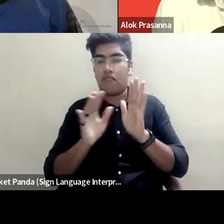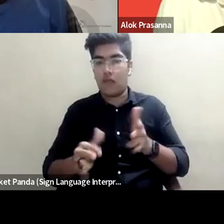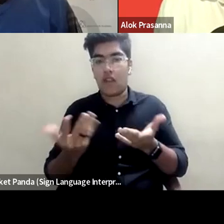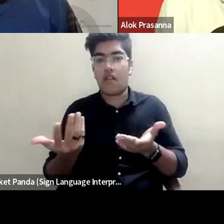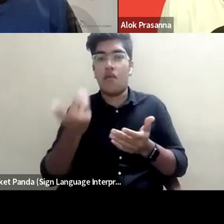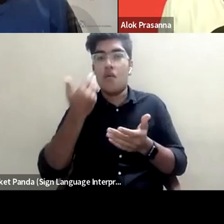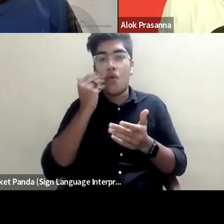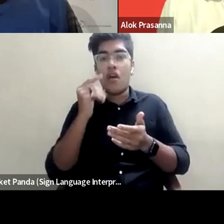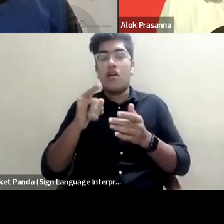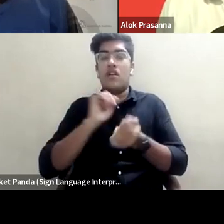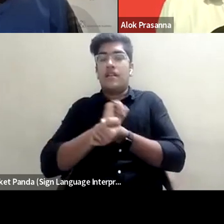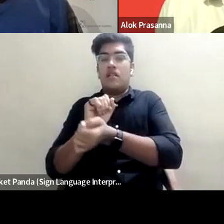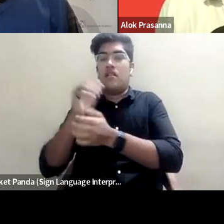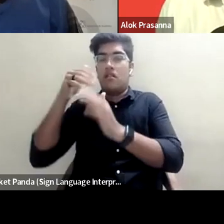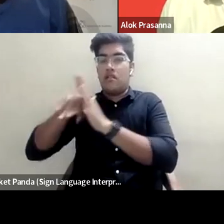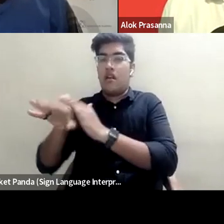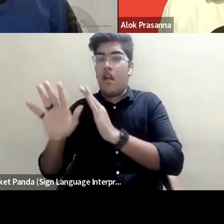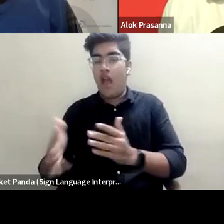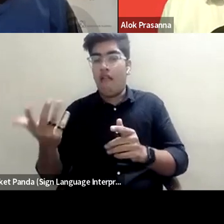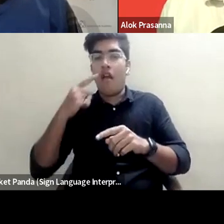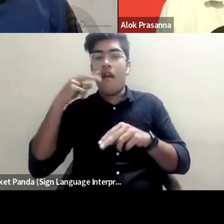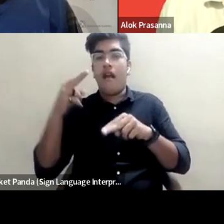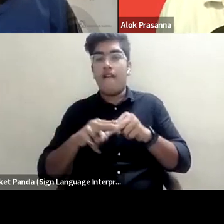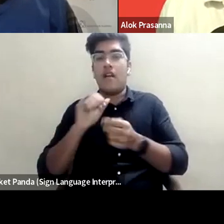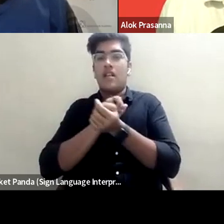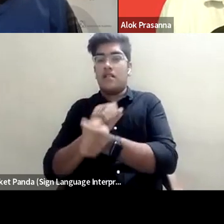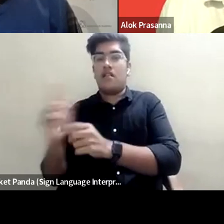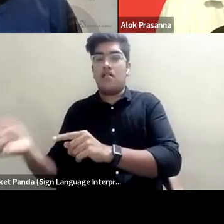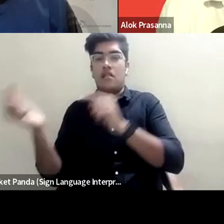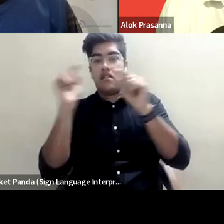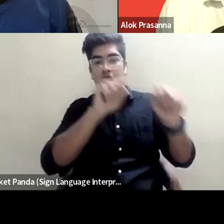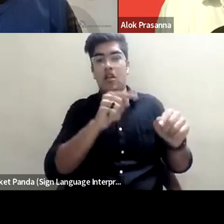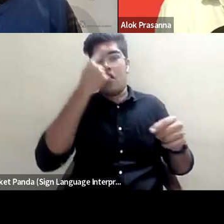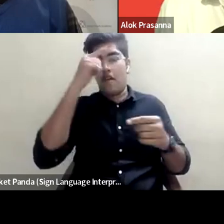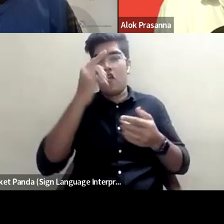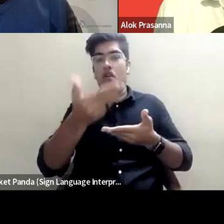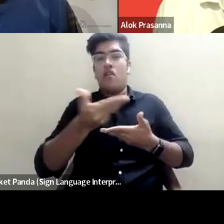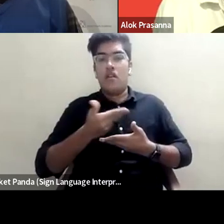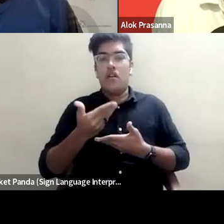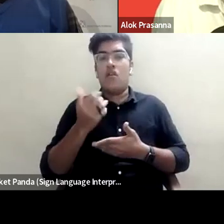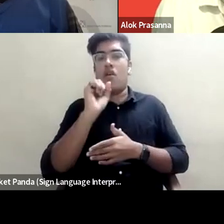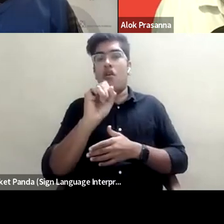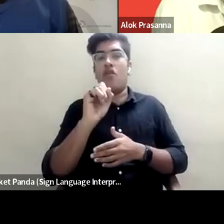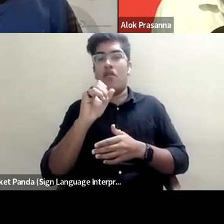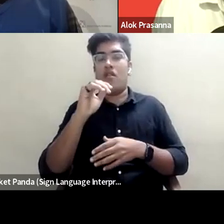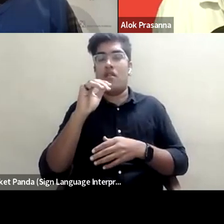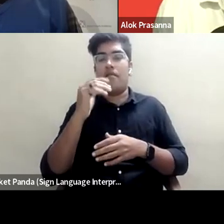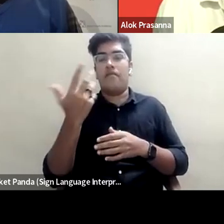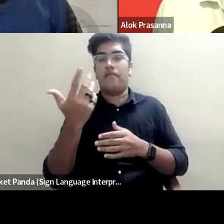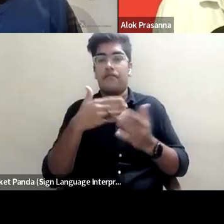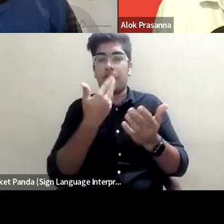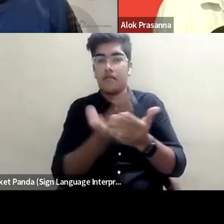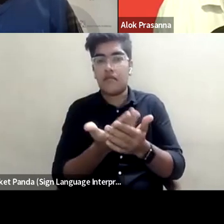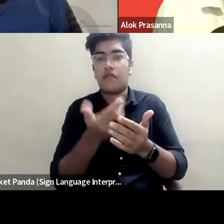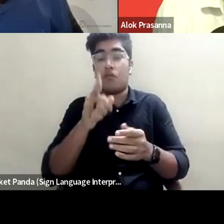he's in the lockup, where he's brought in from the prison, waiting to be called up for his case. So it's extremely important